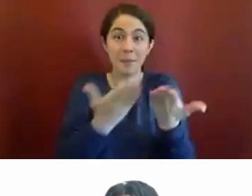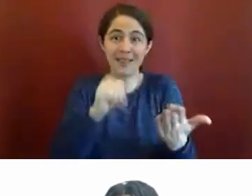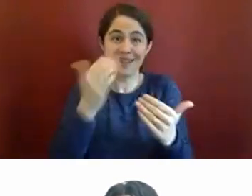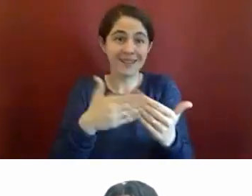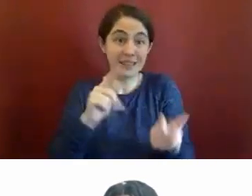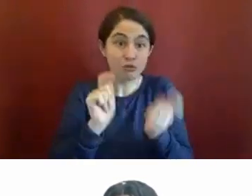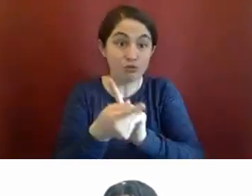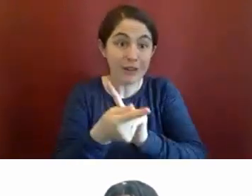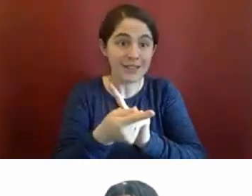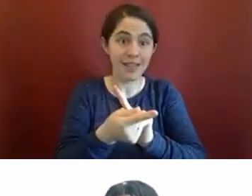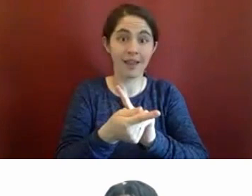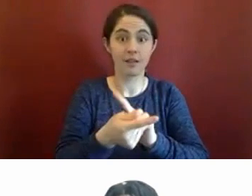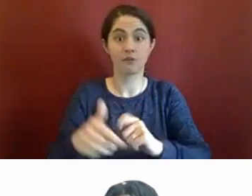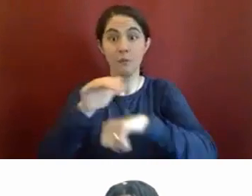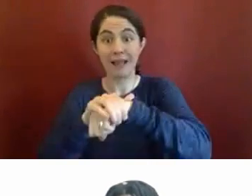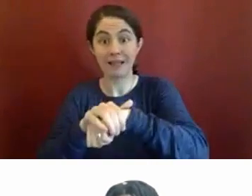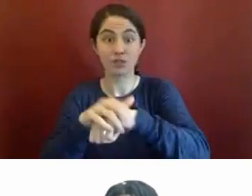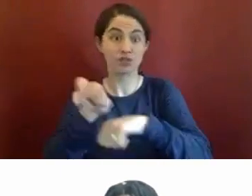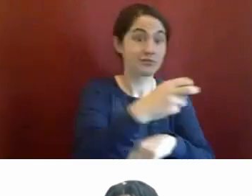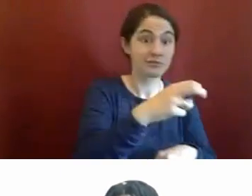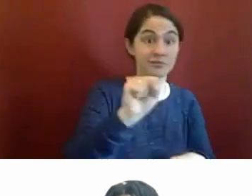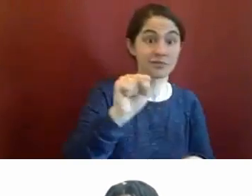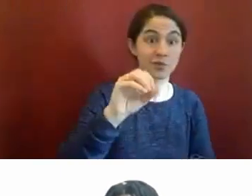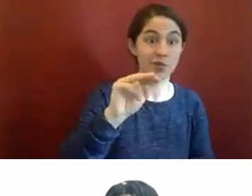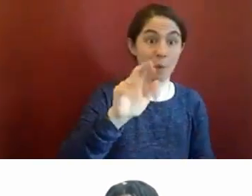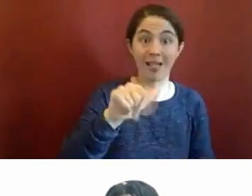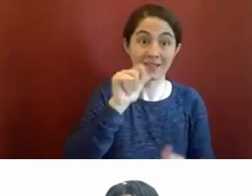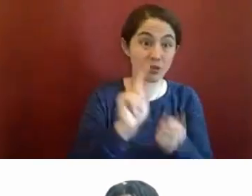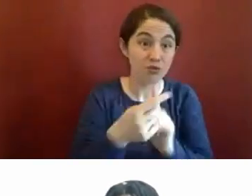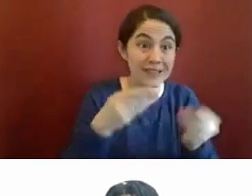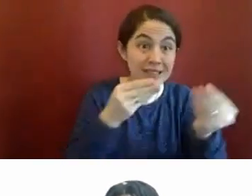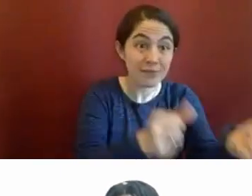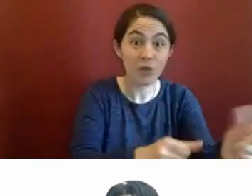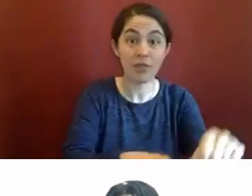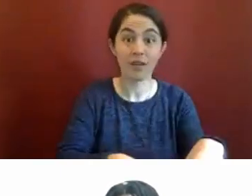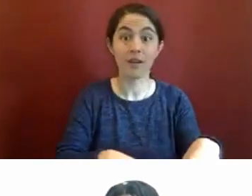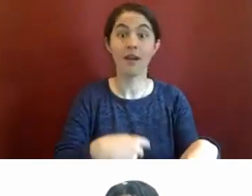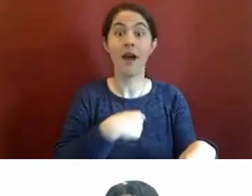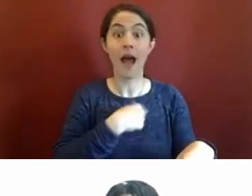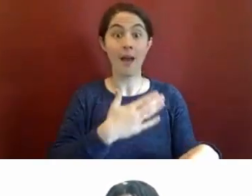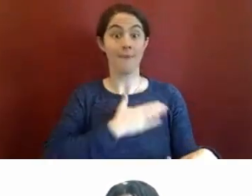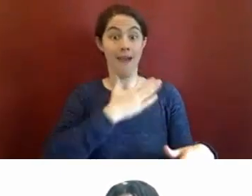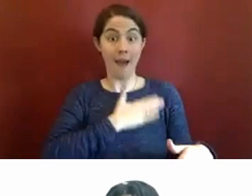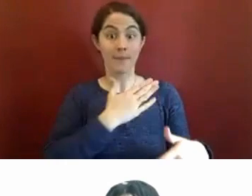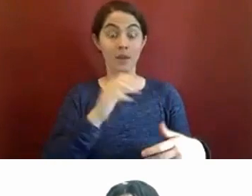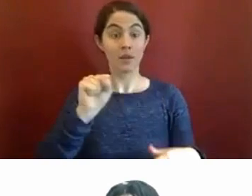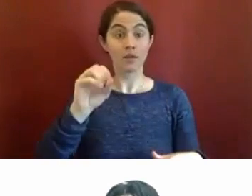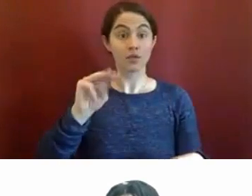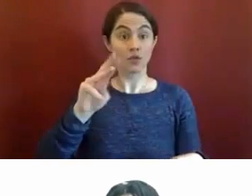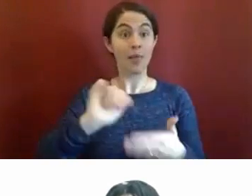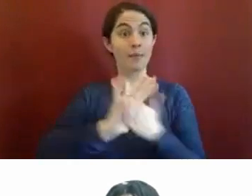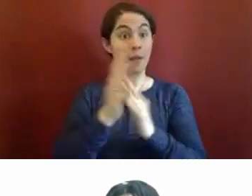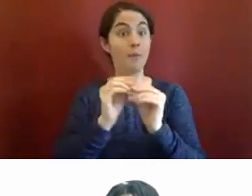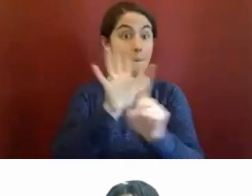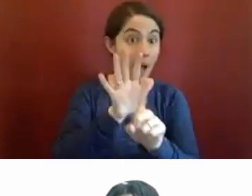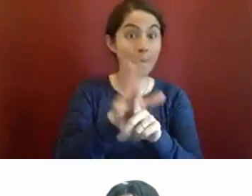from English to Somali. And I'm glad there's, OEL has Somali incorporated now. But, I'll